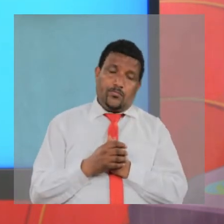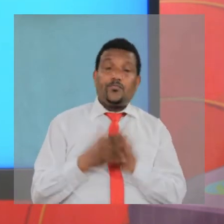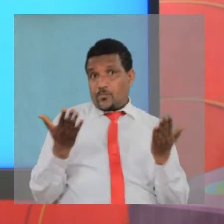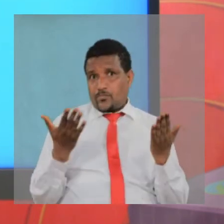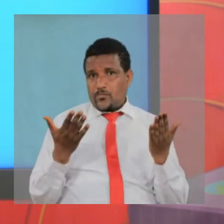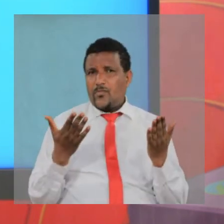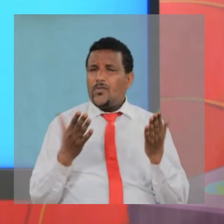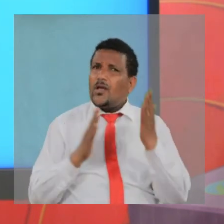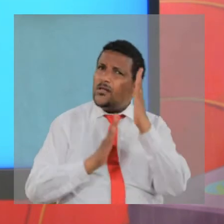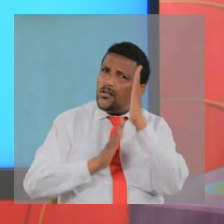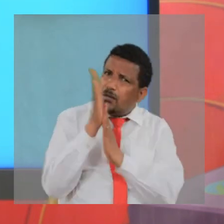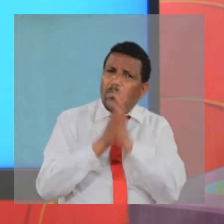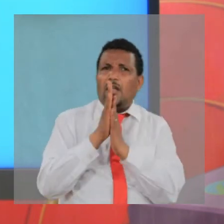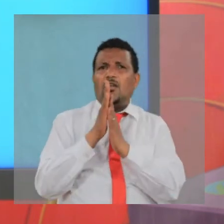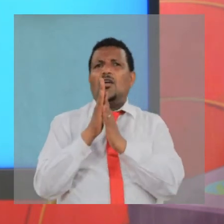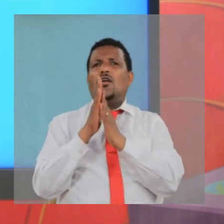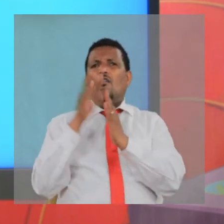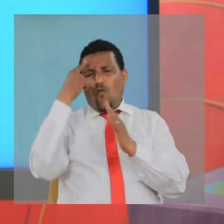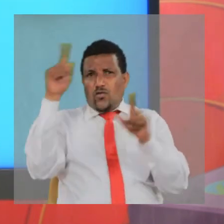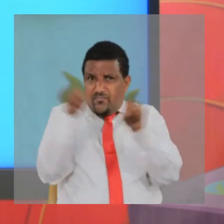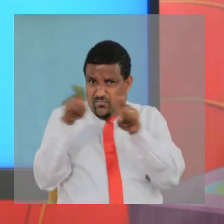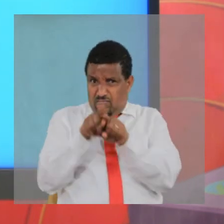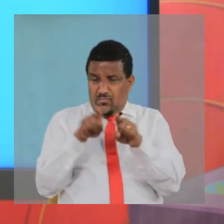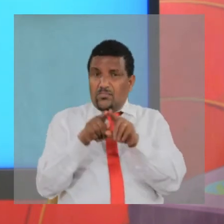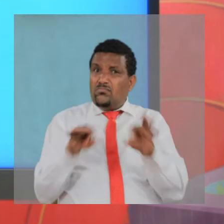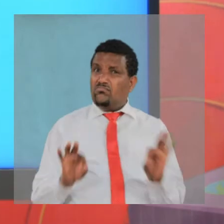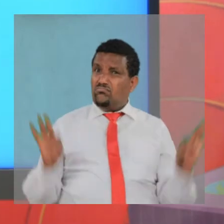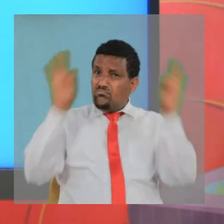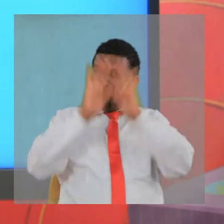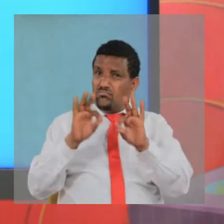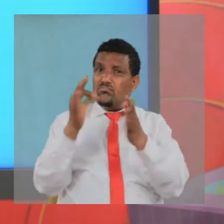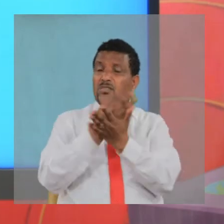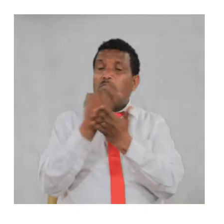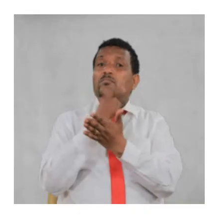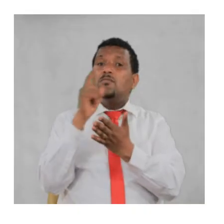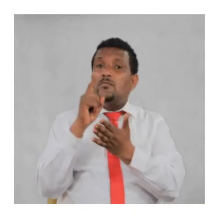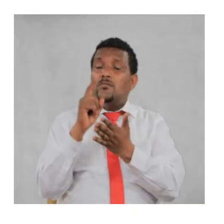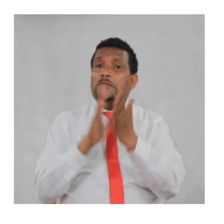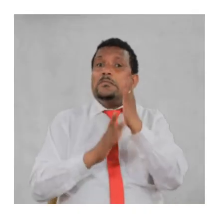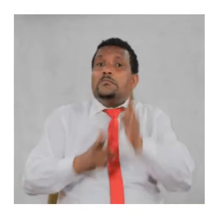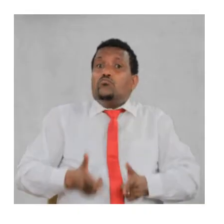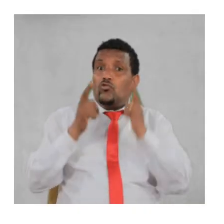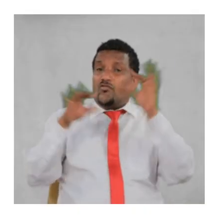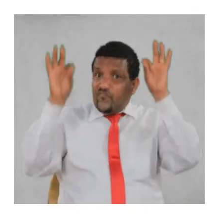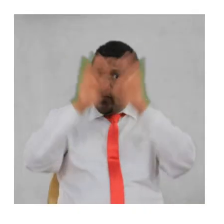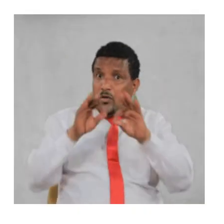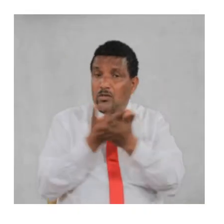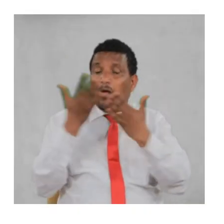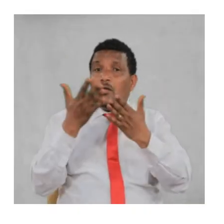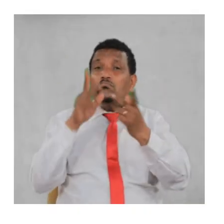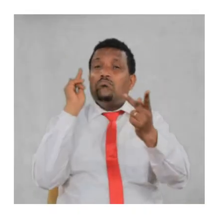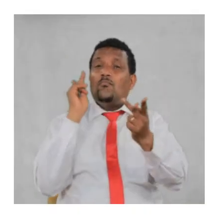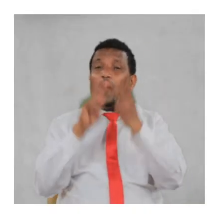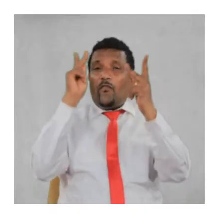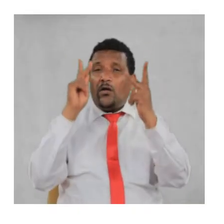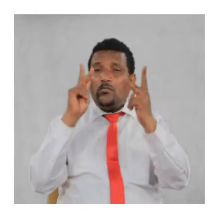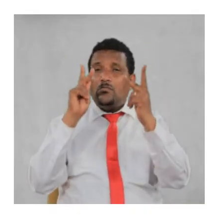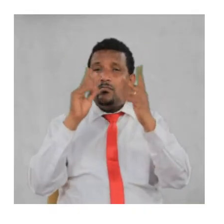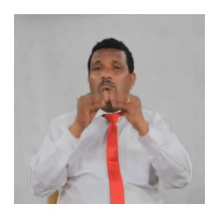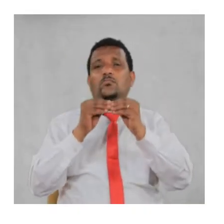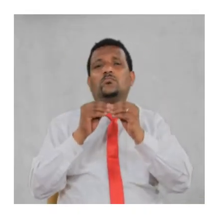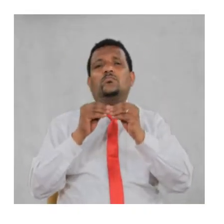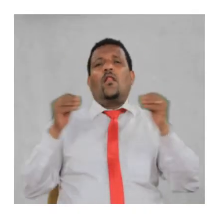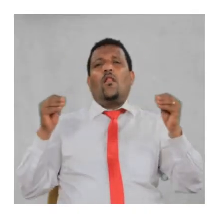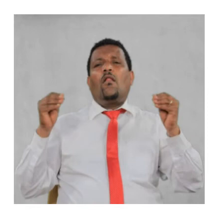So the demand for such essential products which are essential for survival is perfectly